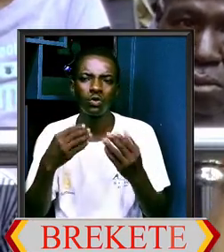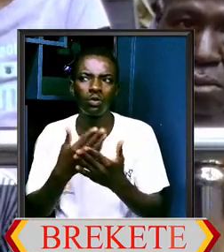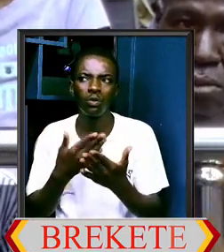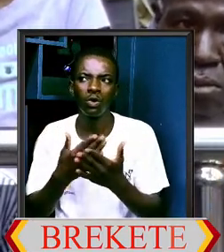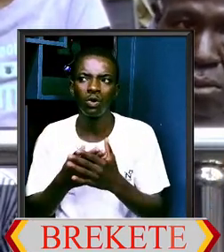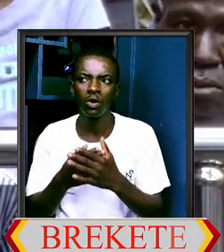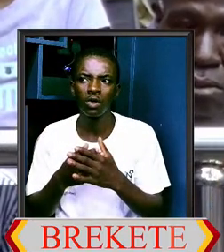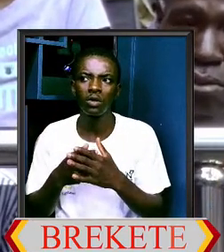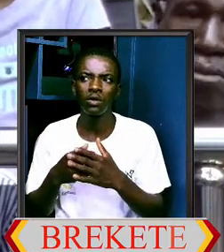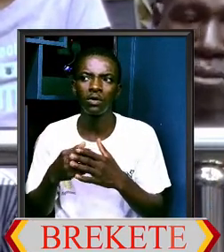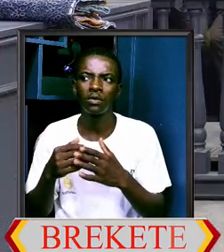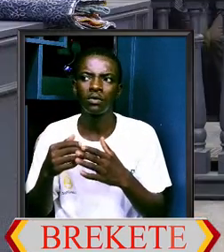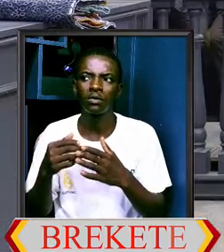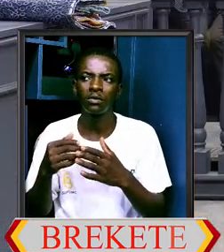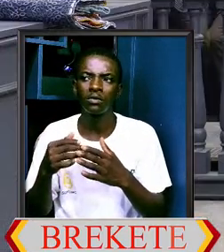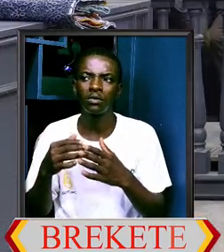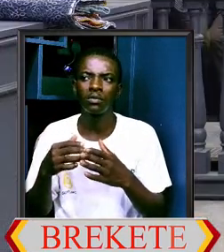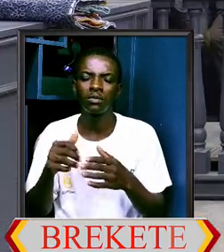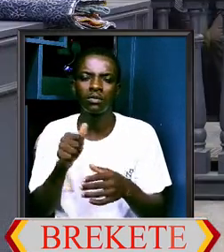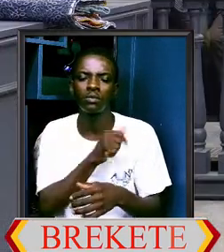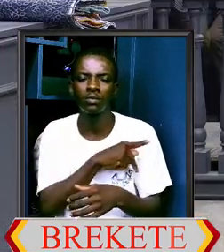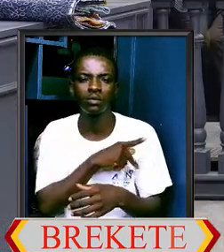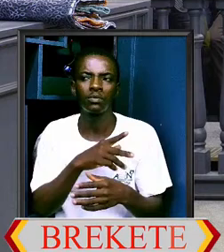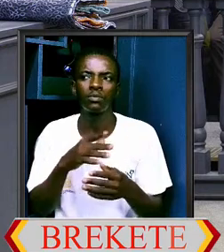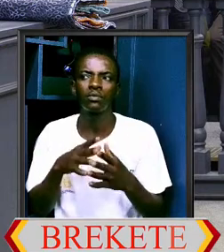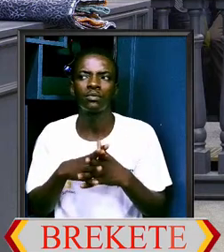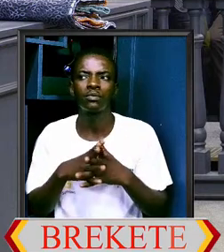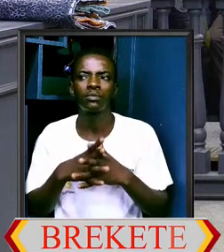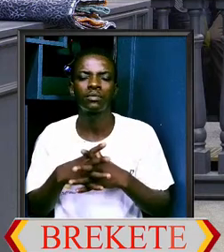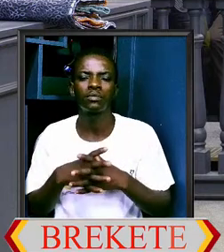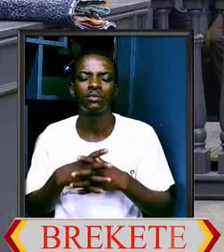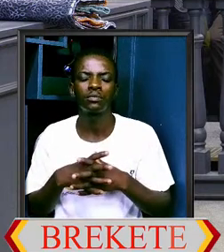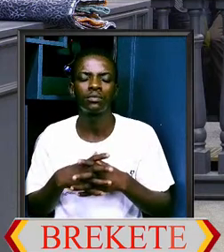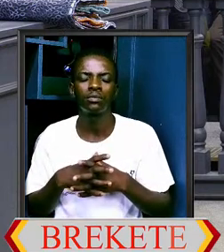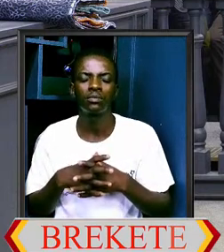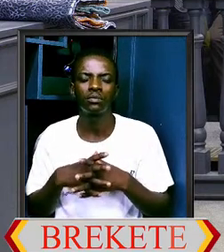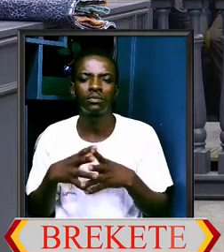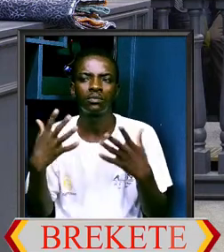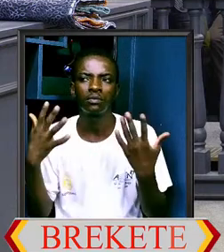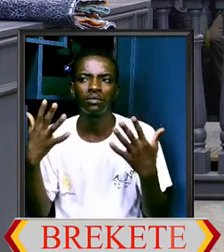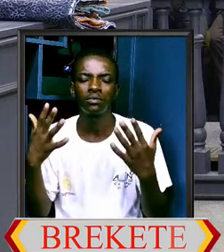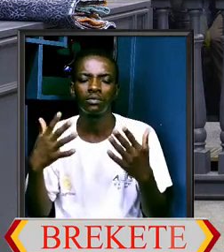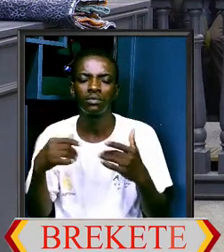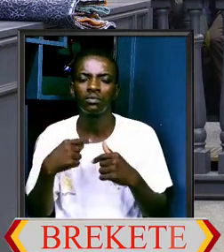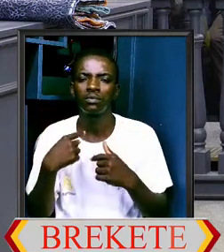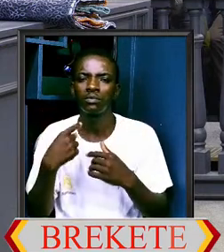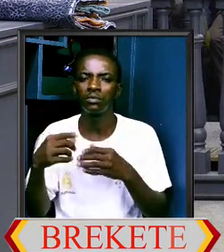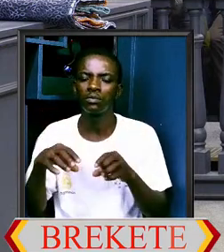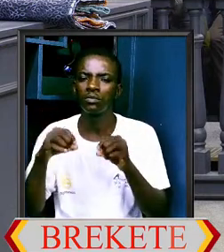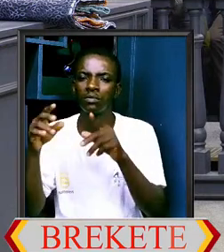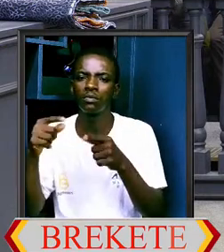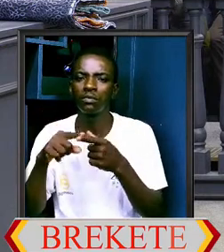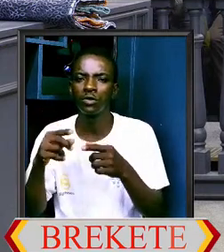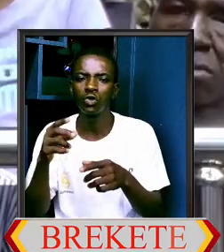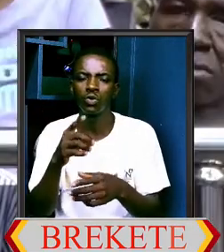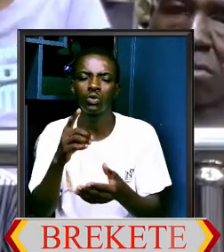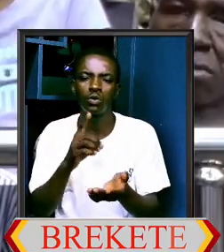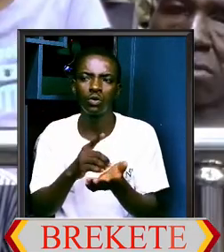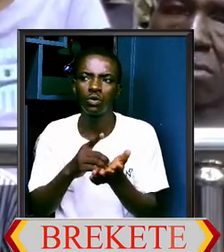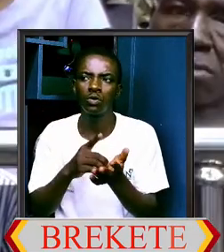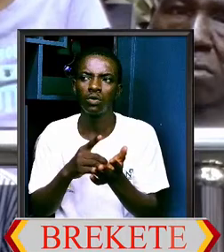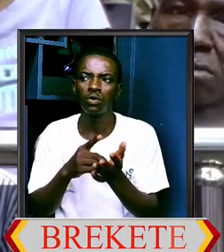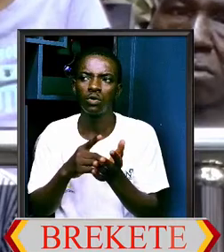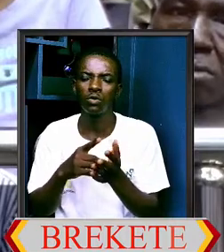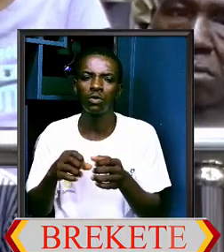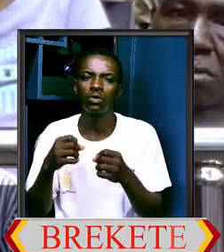money. Nigerian police, let's appreciate. Who say? So he now took me to the doctor, he